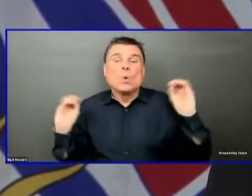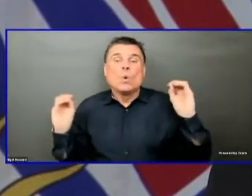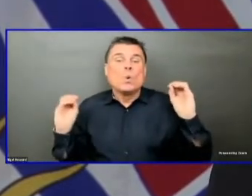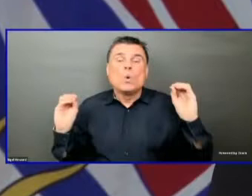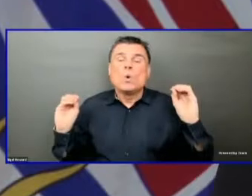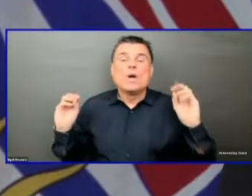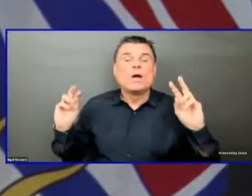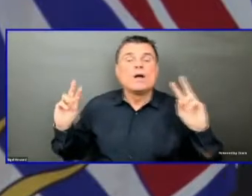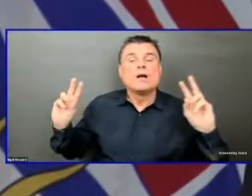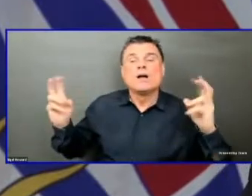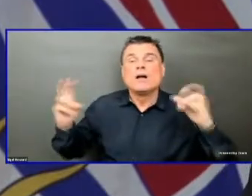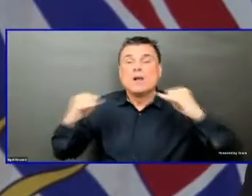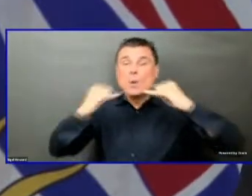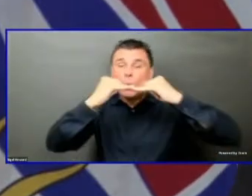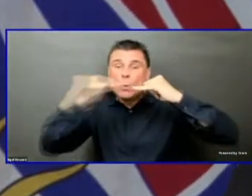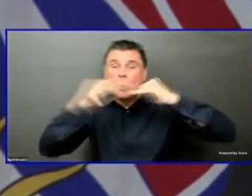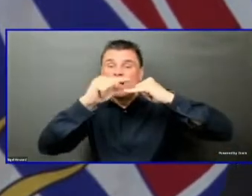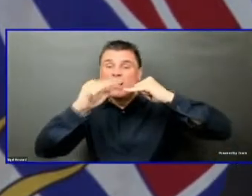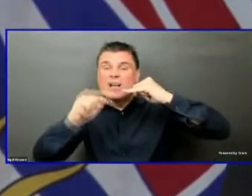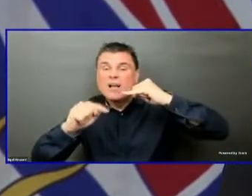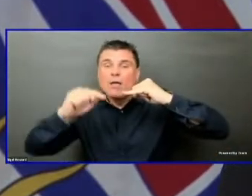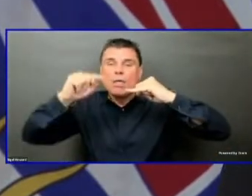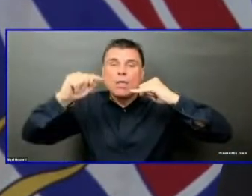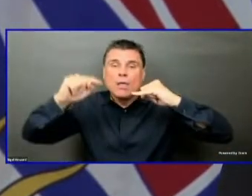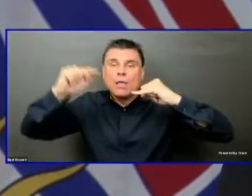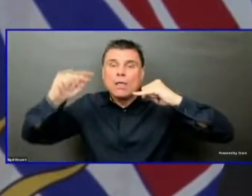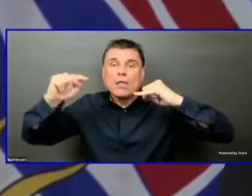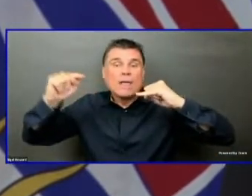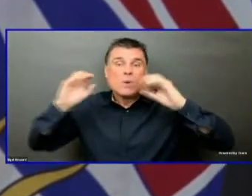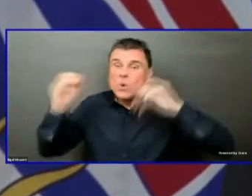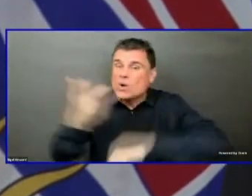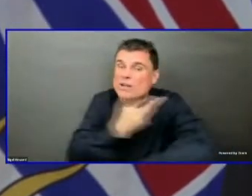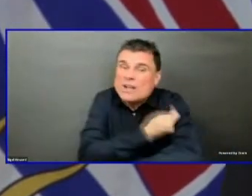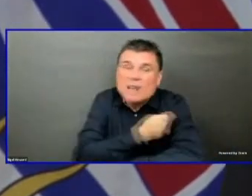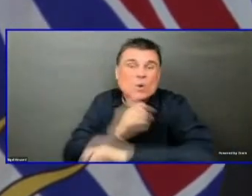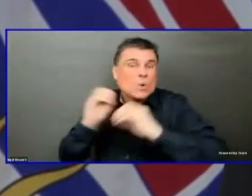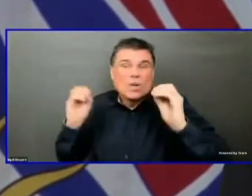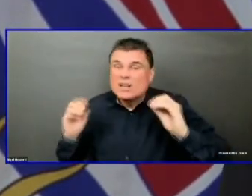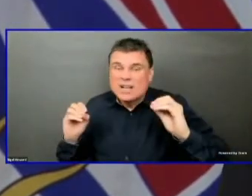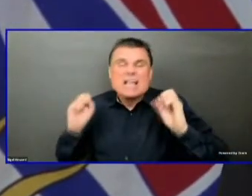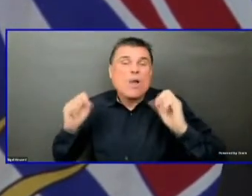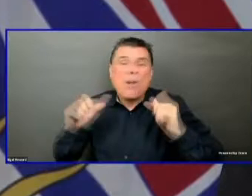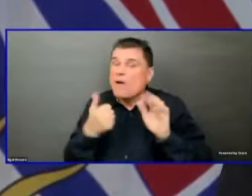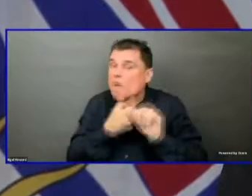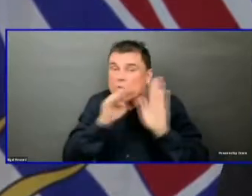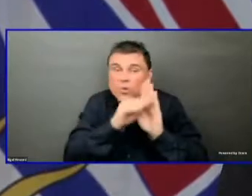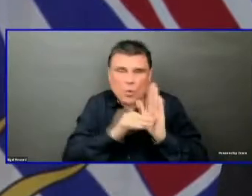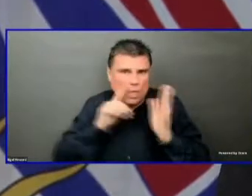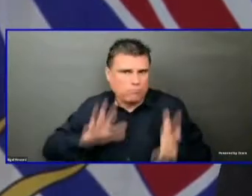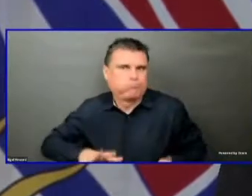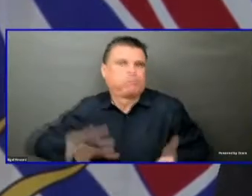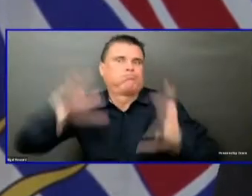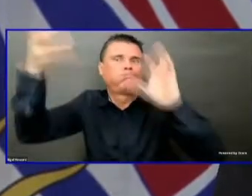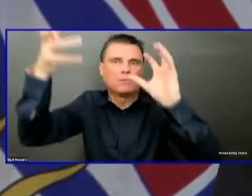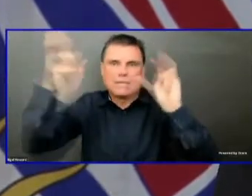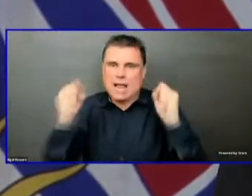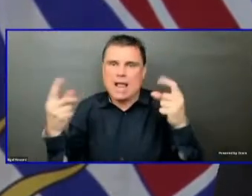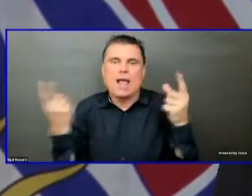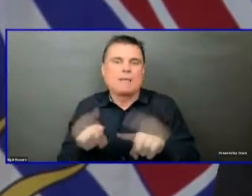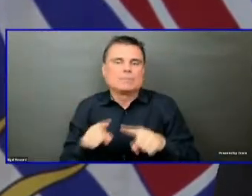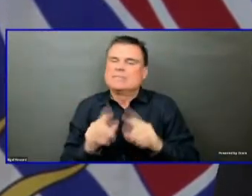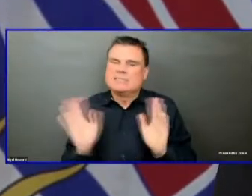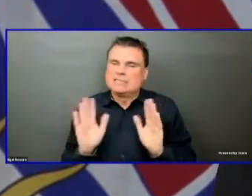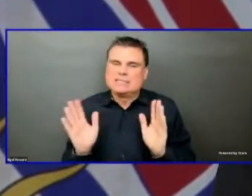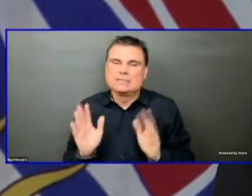With this in mind, I am keeping the current province-wide public health orders on gathering and events in